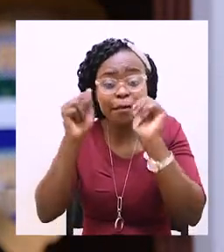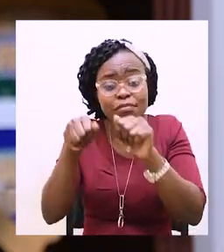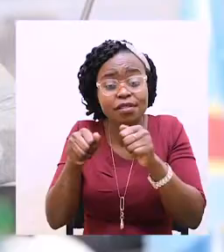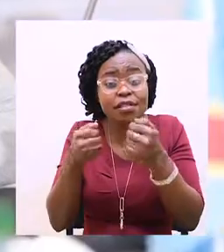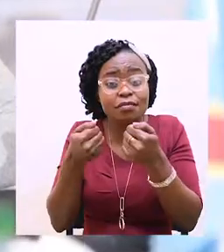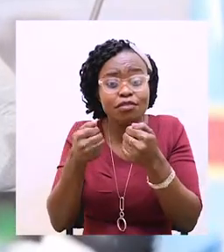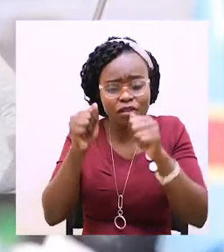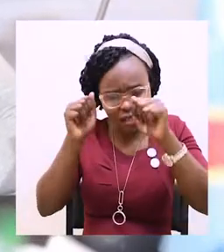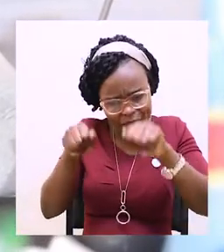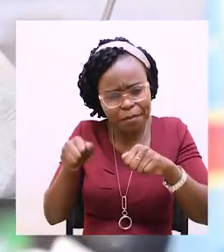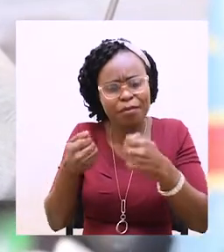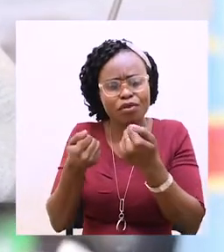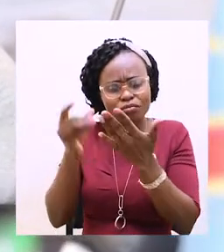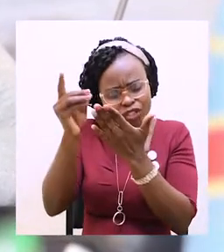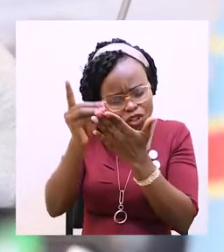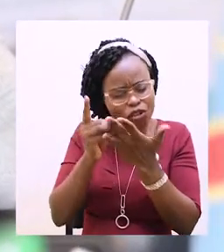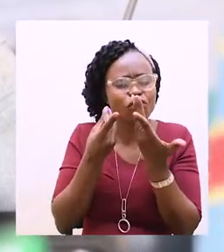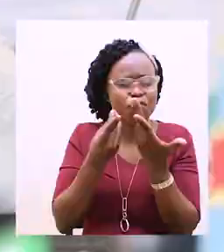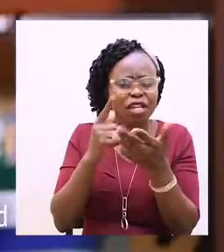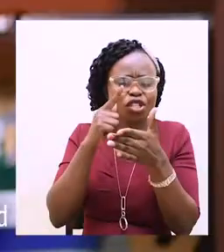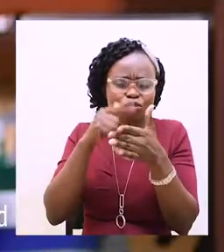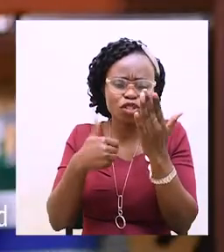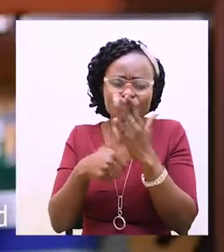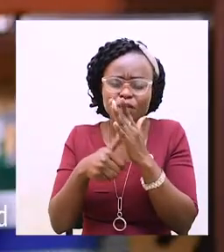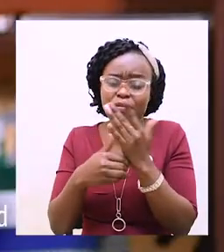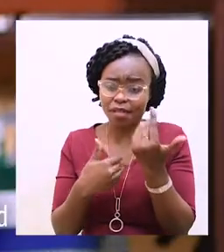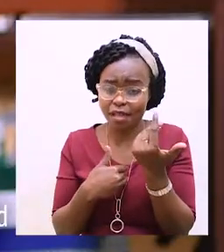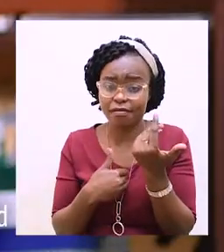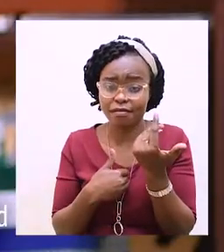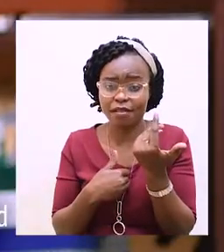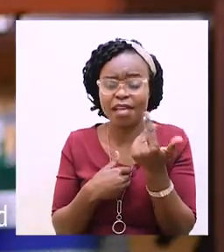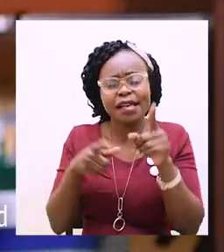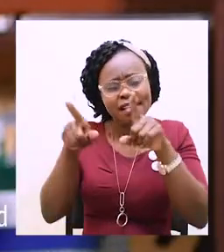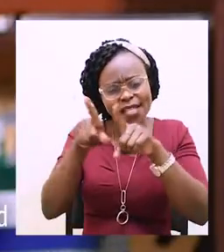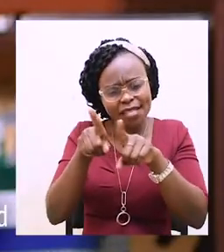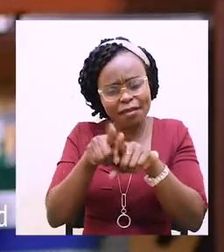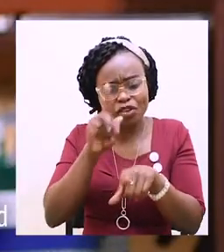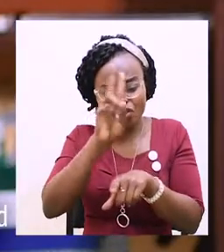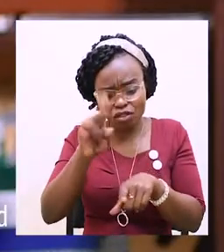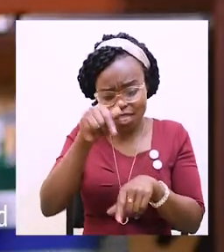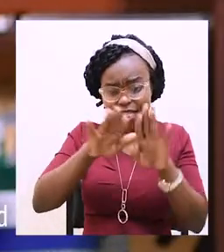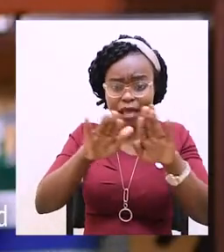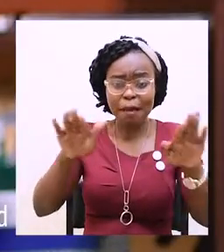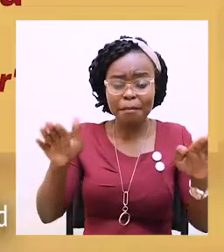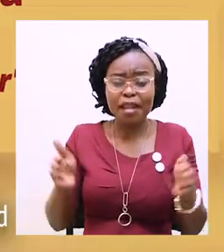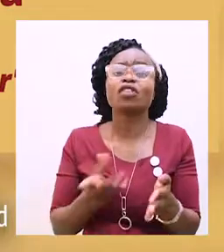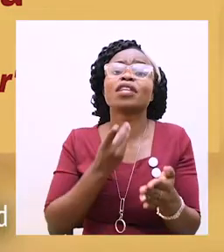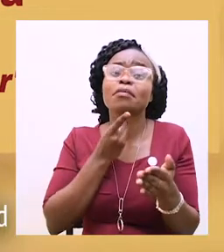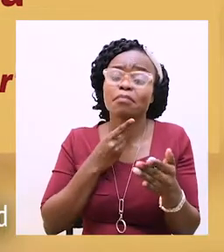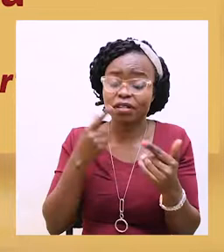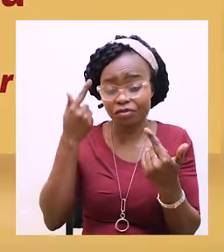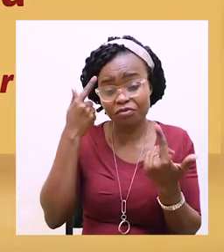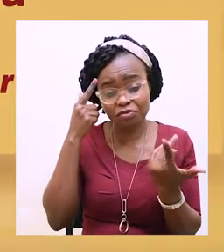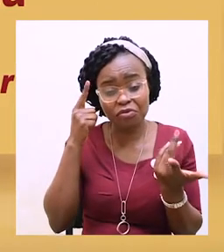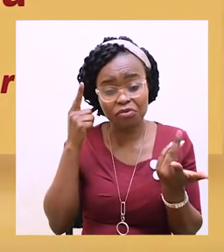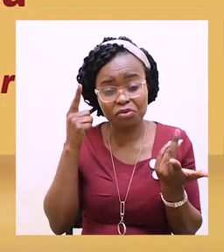they can actually be able to document what they are going through, but to also use such a platform to